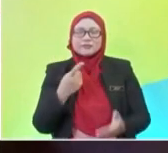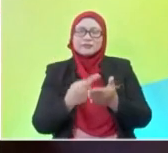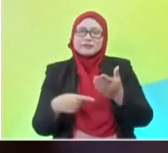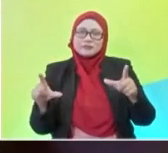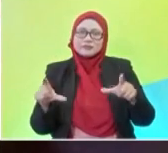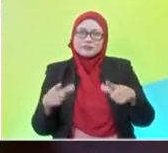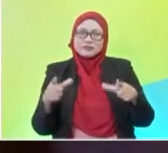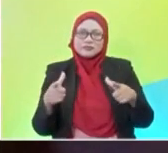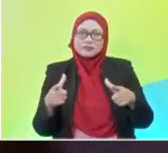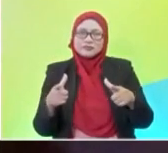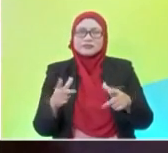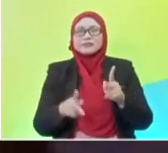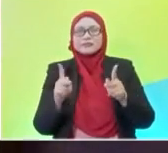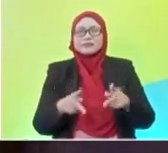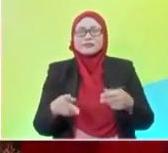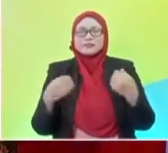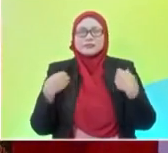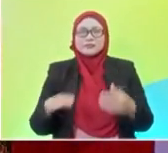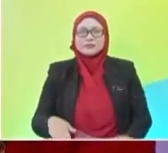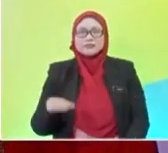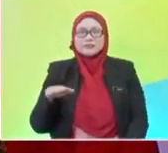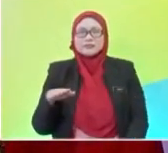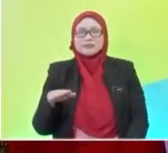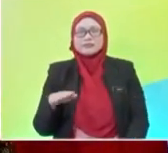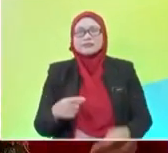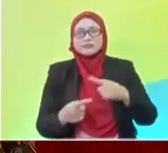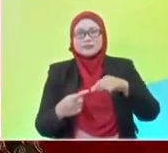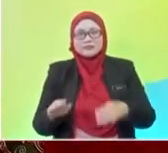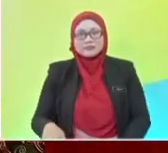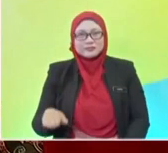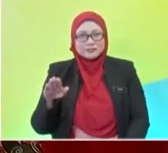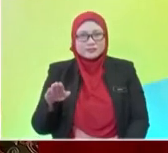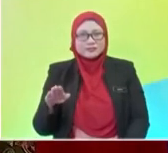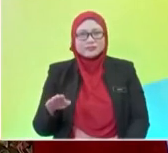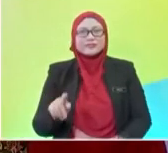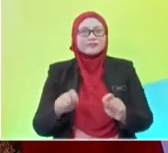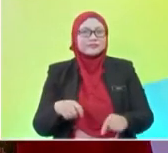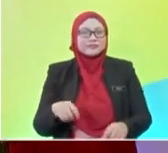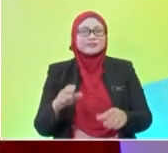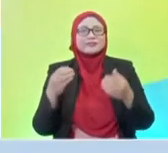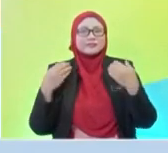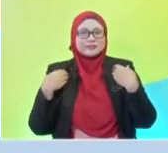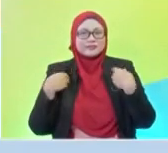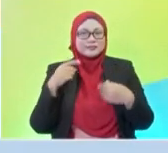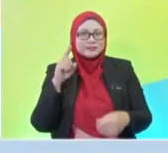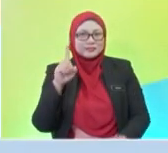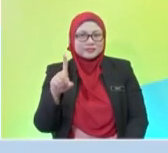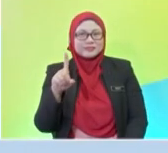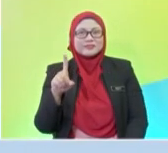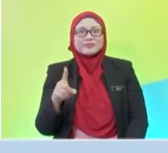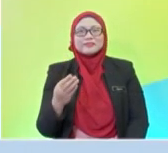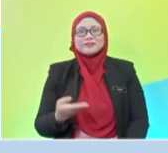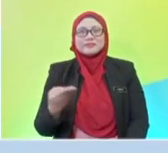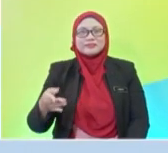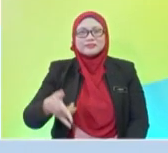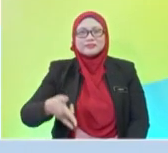happen? Okay, when flood happens, you have to make sure you have an emergency kit. Okay. Such as the one that we packed just now.